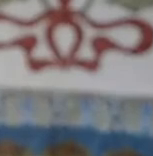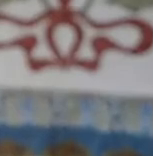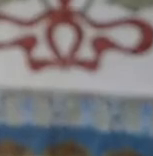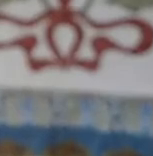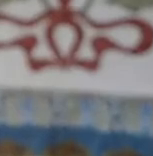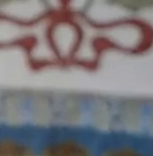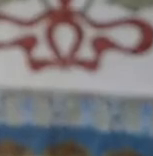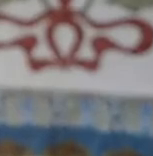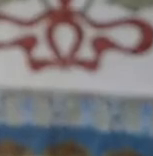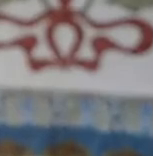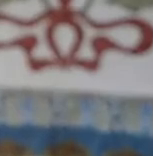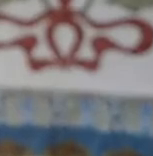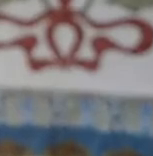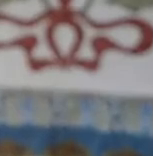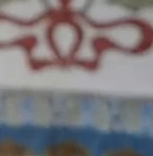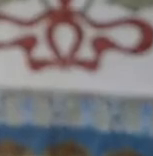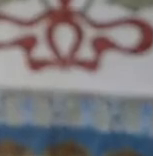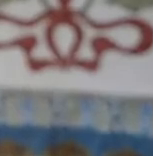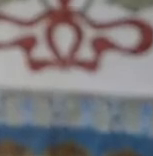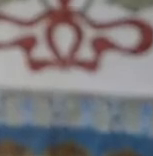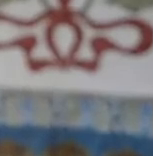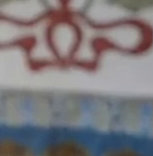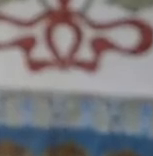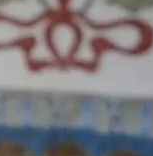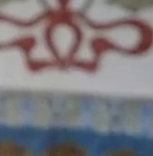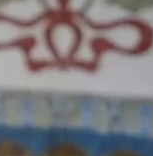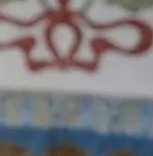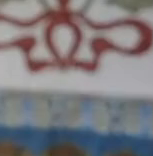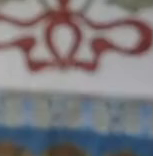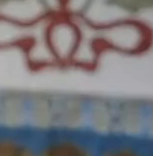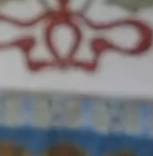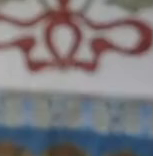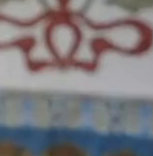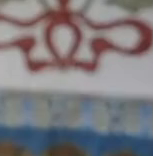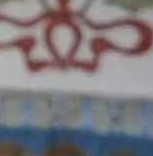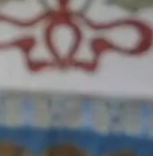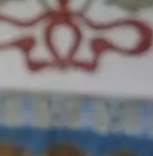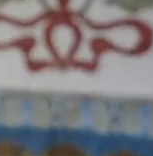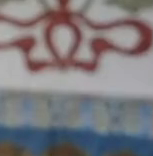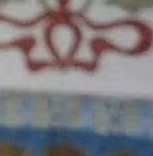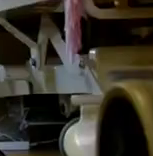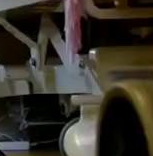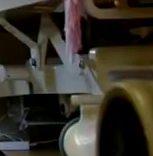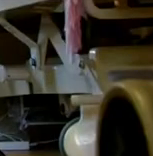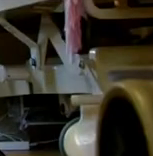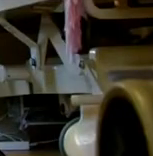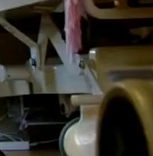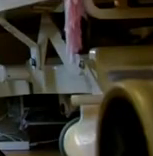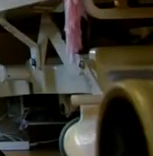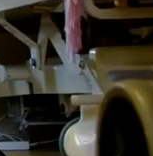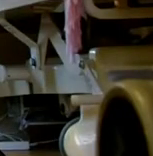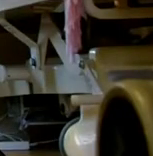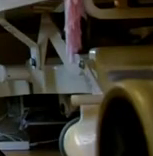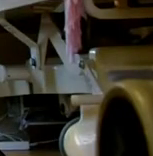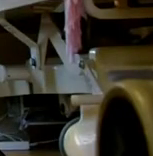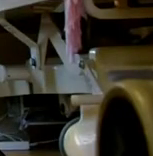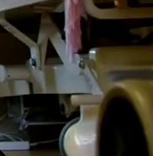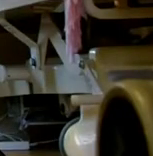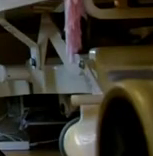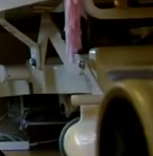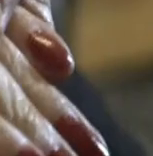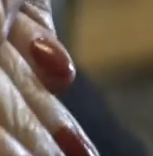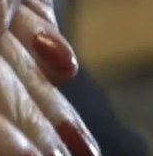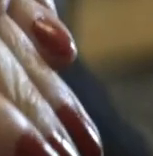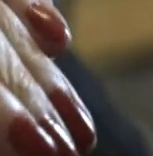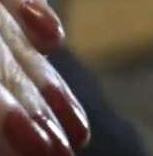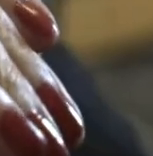We need to be able to raise our heads and say, I'm an aged care worker and I'm proud of what I do. I'm proud every day that I get to